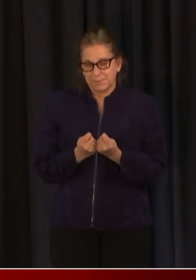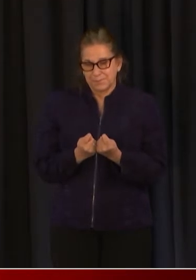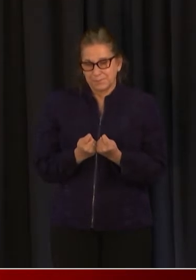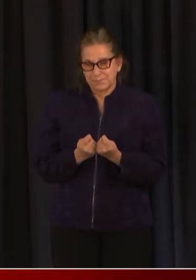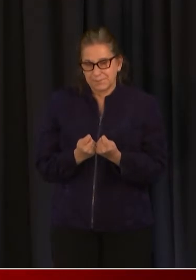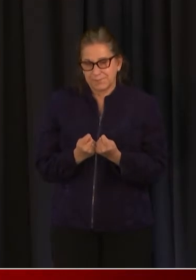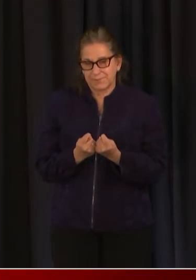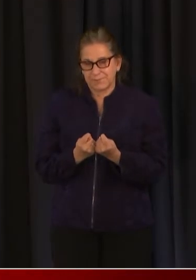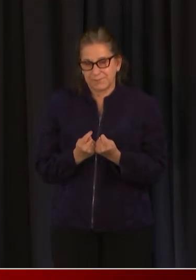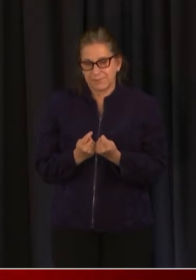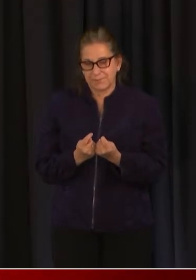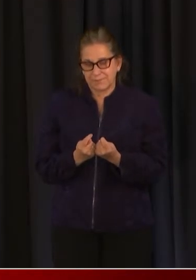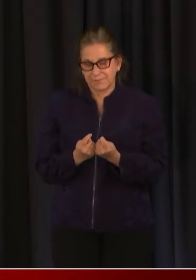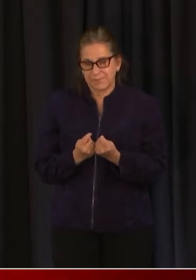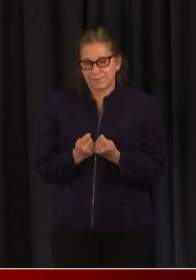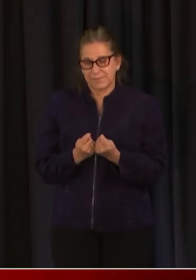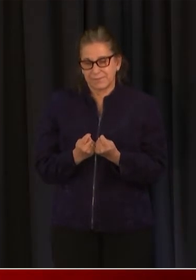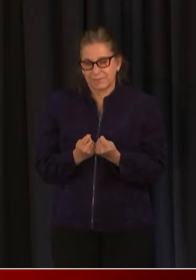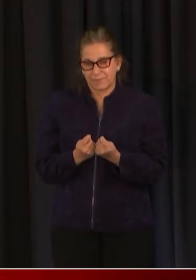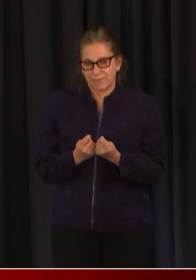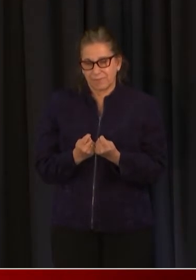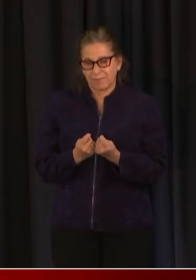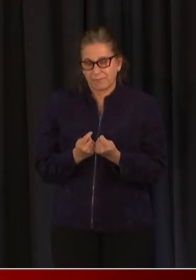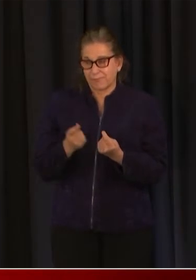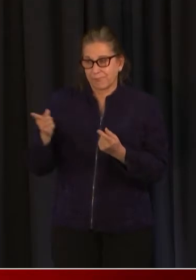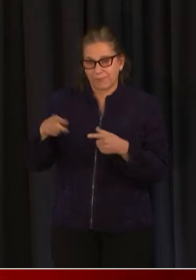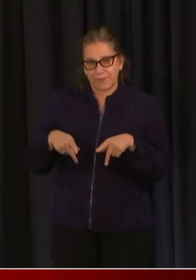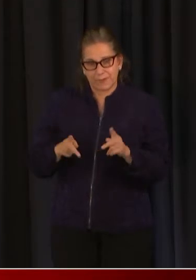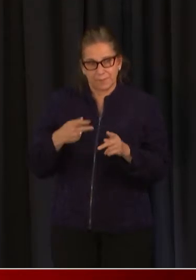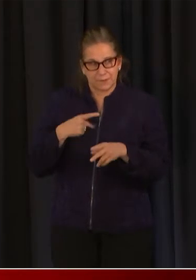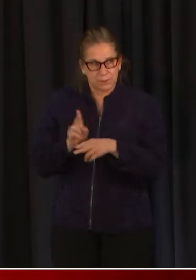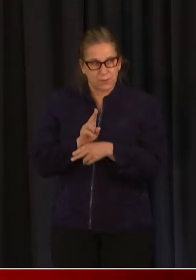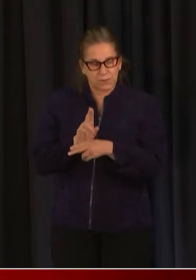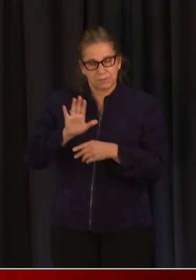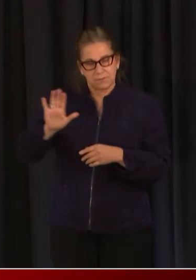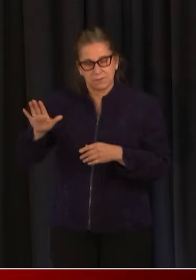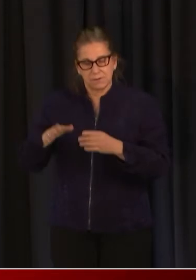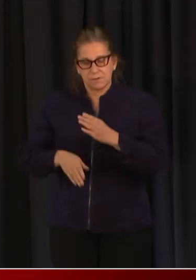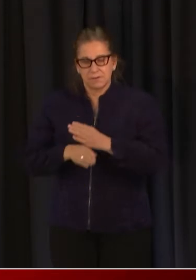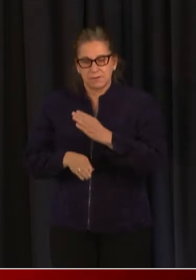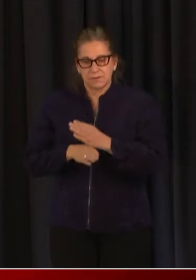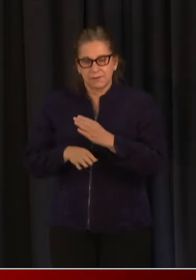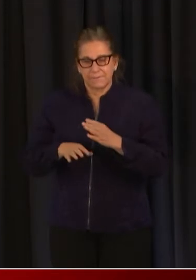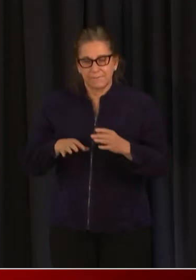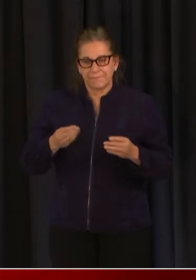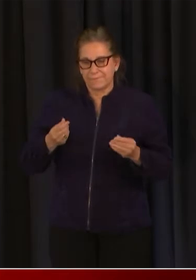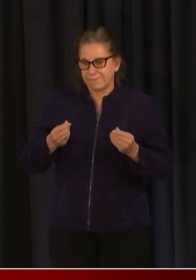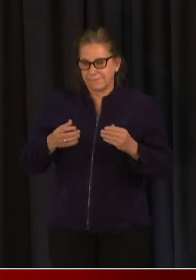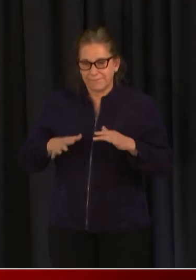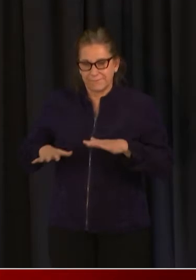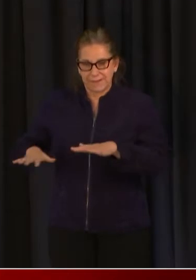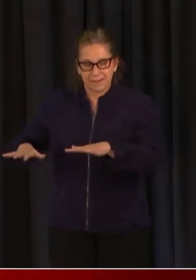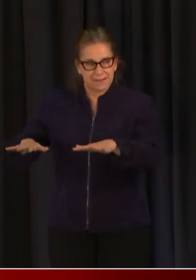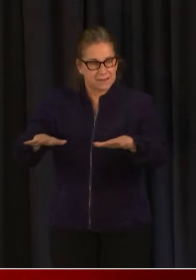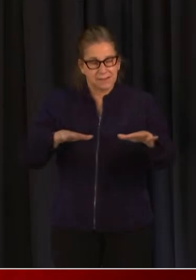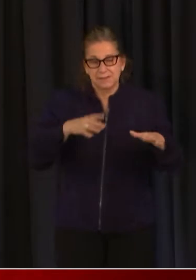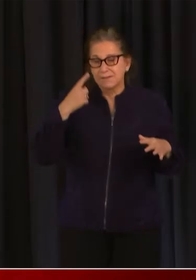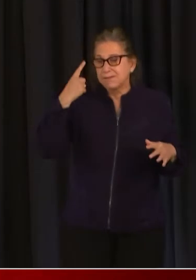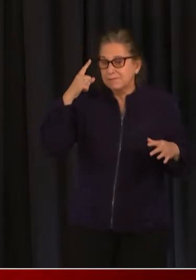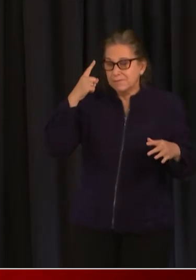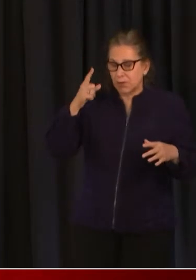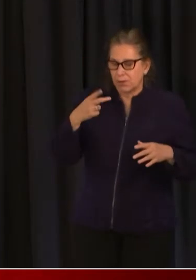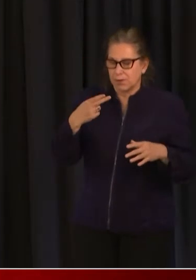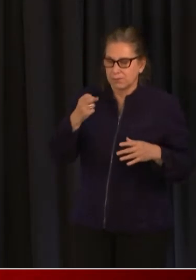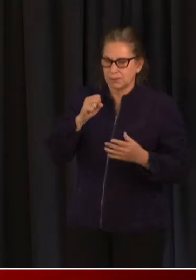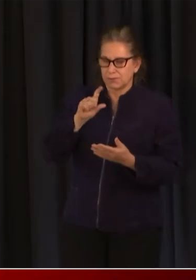provide a centralized venue for DC public school graduations to hold safe and joyous events.